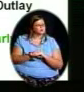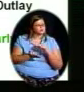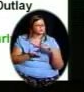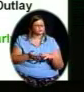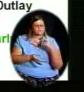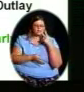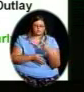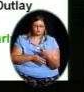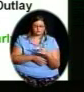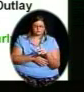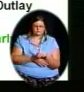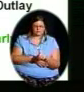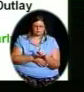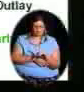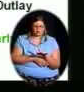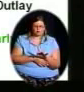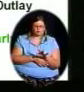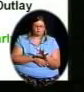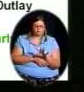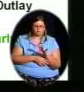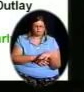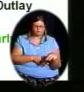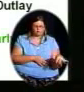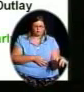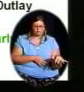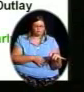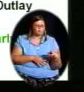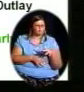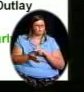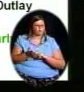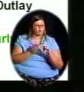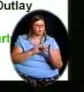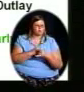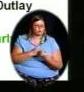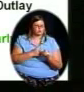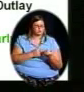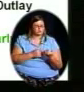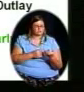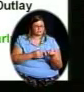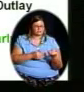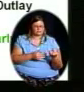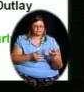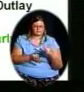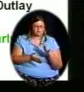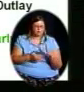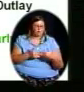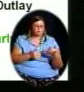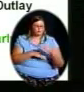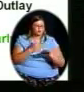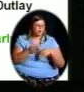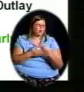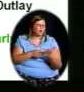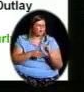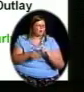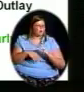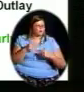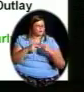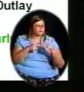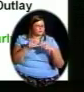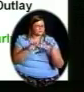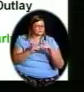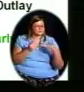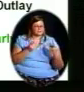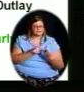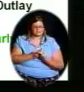nearly 144 capital outlay projects touch nearly every building in this district. And Mr. Houghton will be providing a